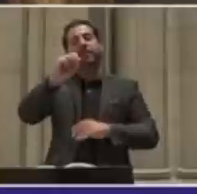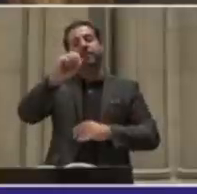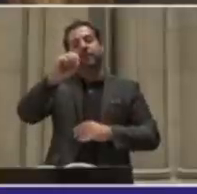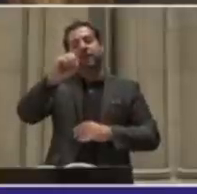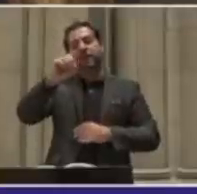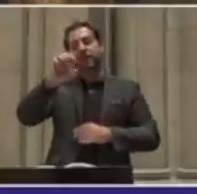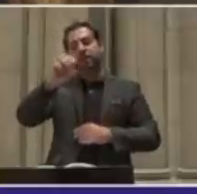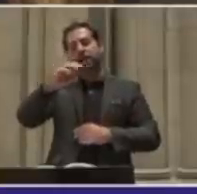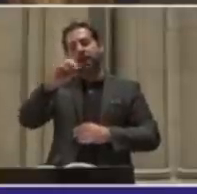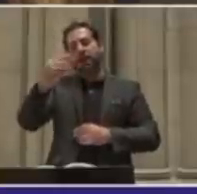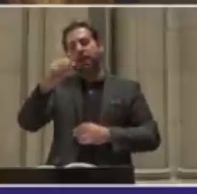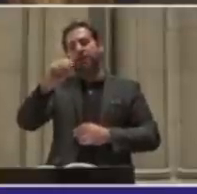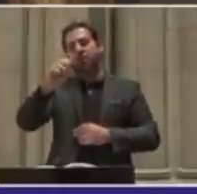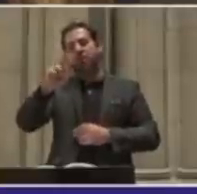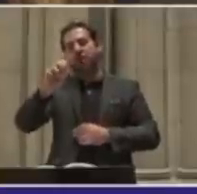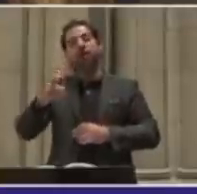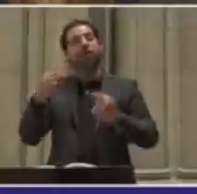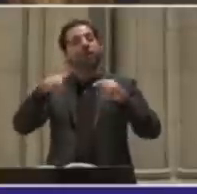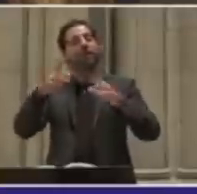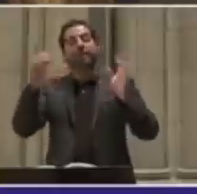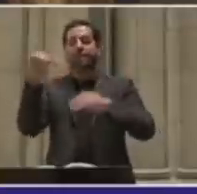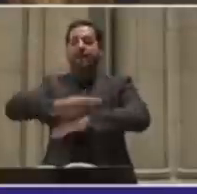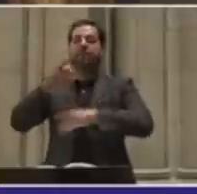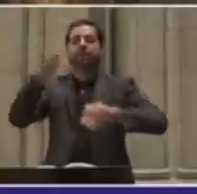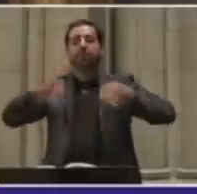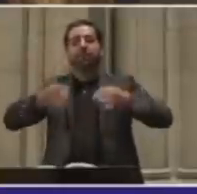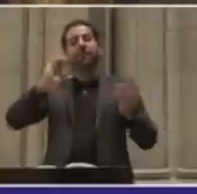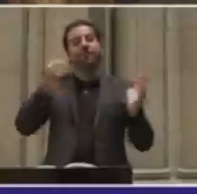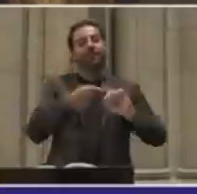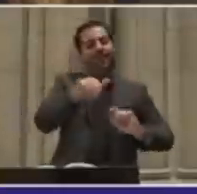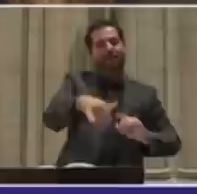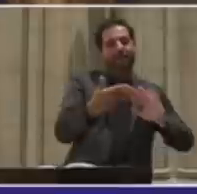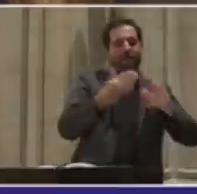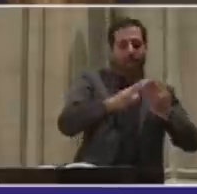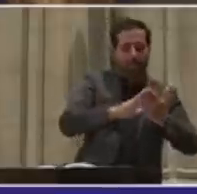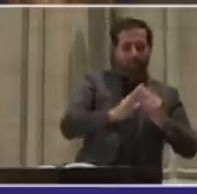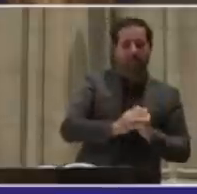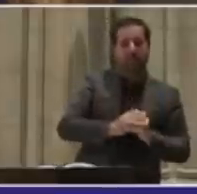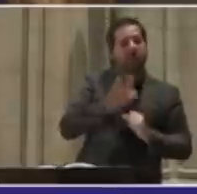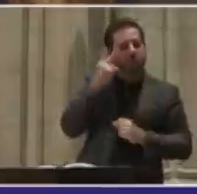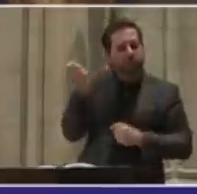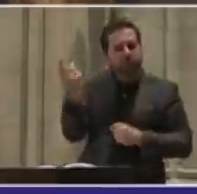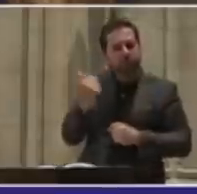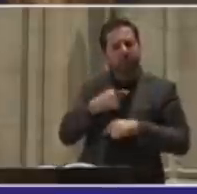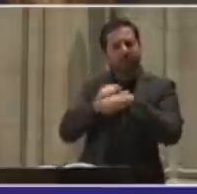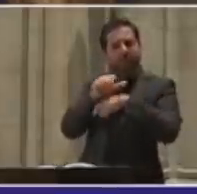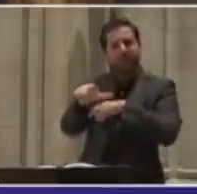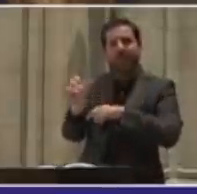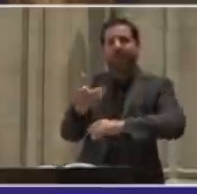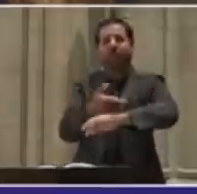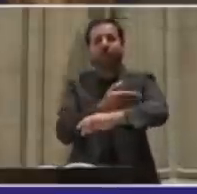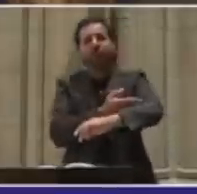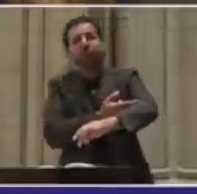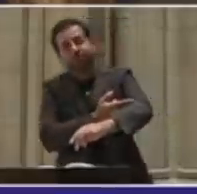Gomorrah on the day of judgment than for that town. See, I'm sending you out like sheep